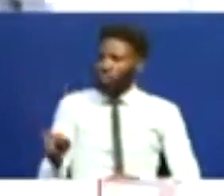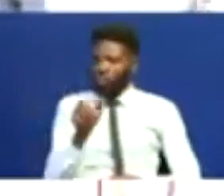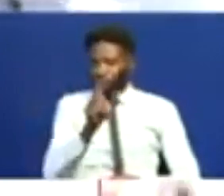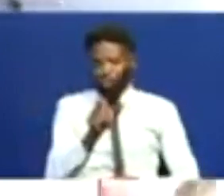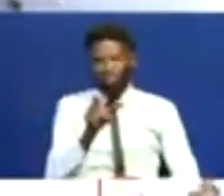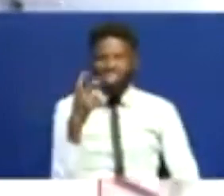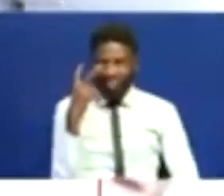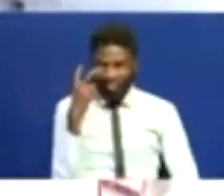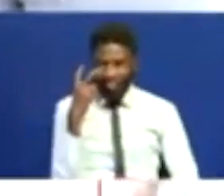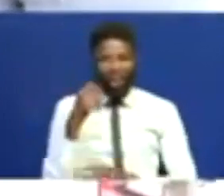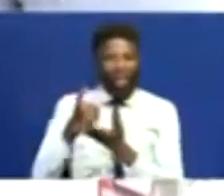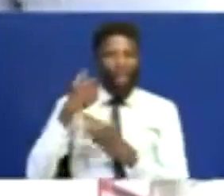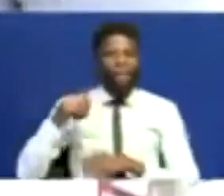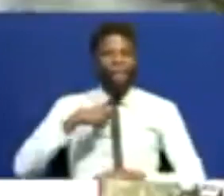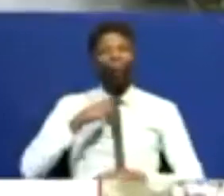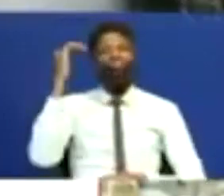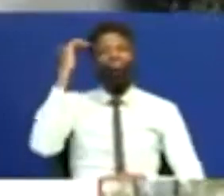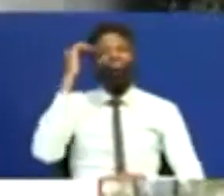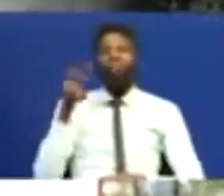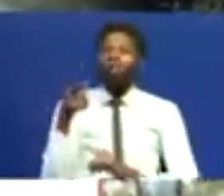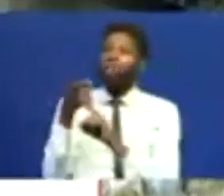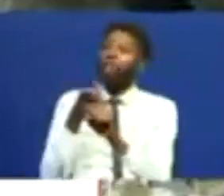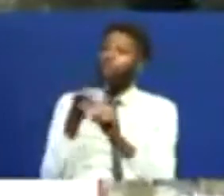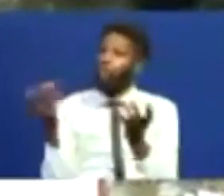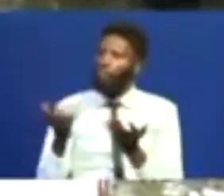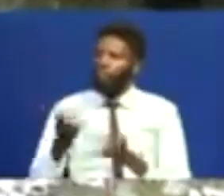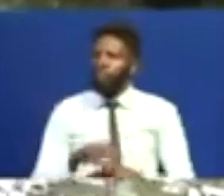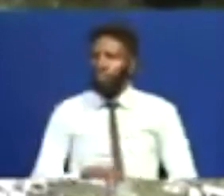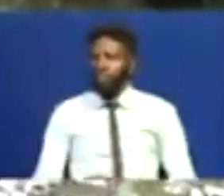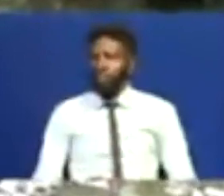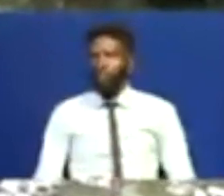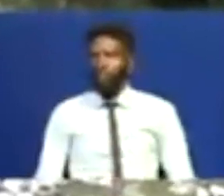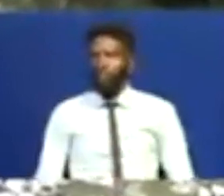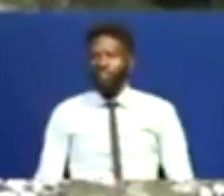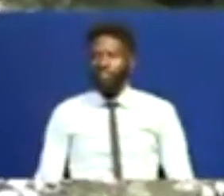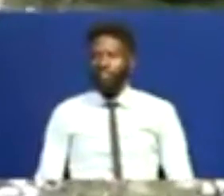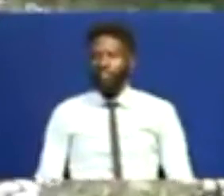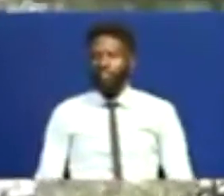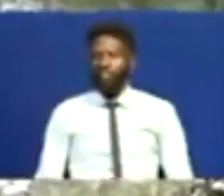watatulist kwa mahali hizi vitu zilitoka. Jacqueline Masharia, Legends Edition.